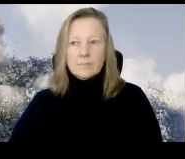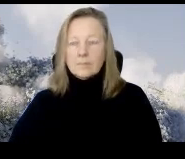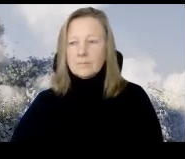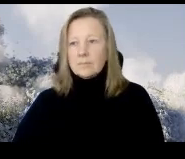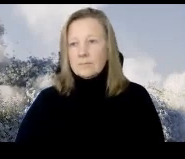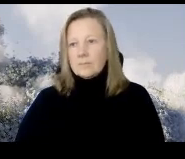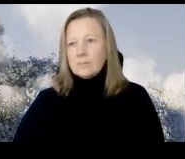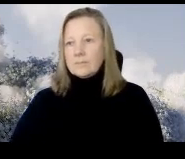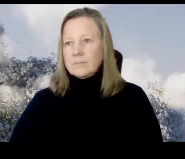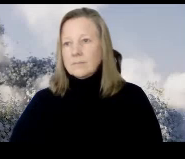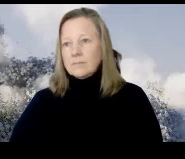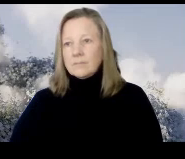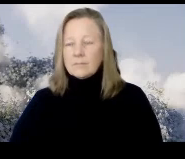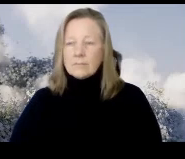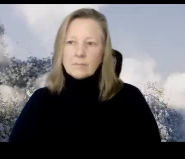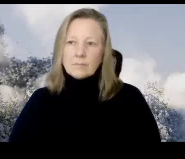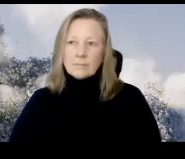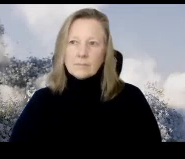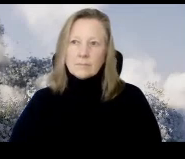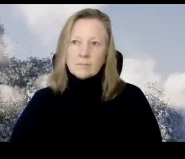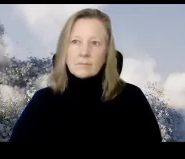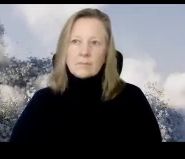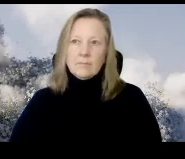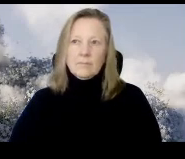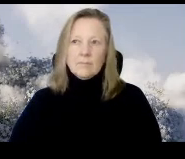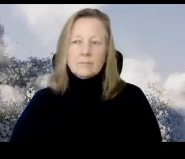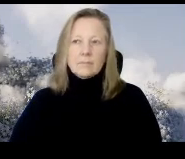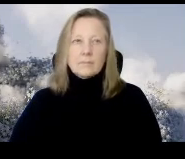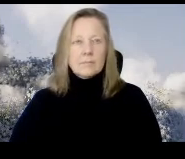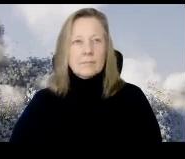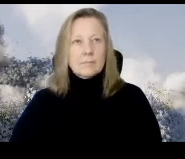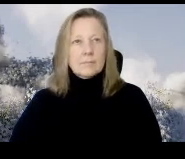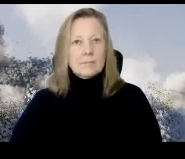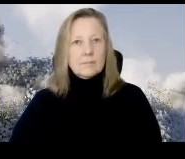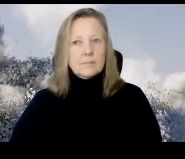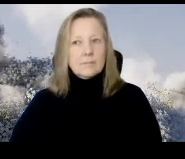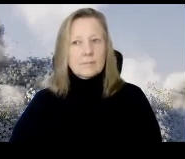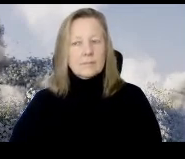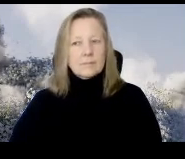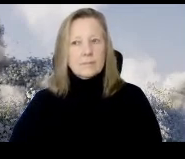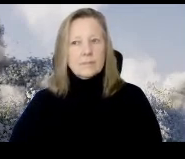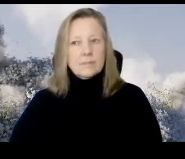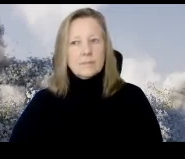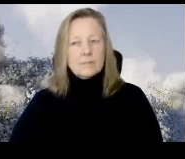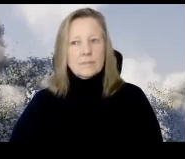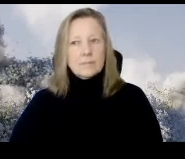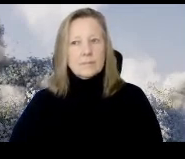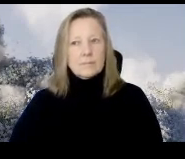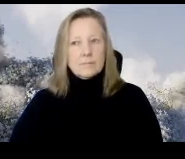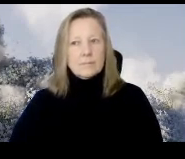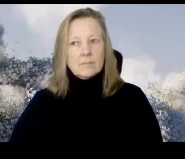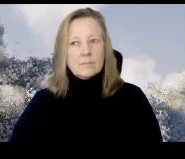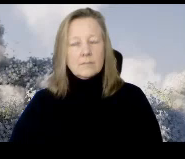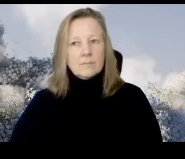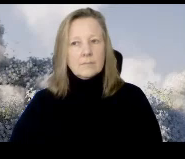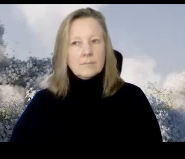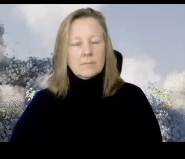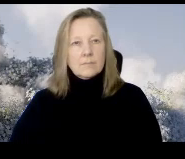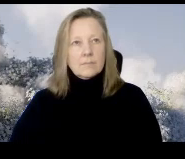deliver the program. Our partners in Ontario are the Catholic Centre for Immigrants and World Skills Employment